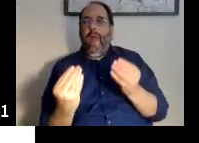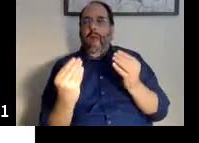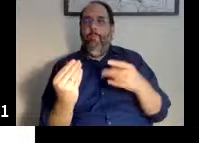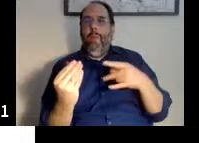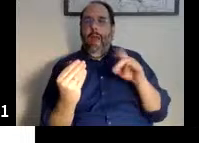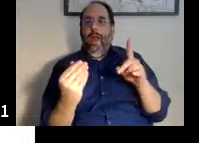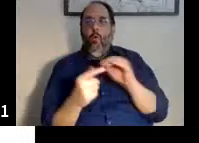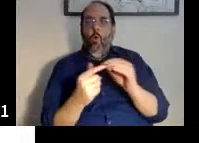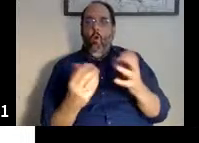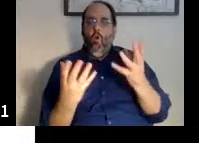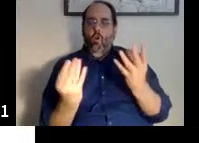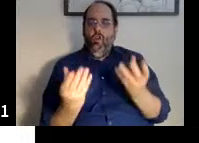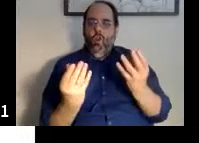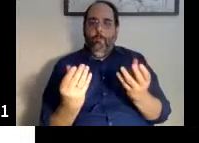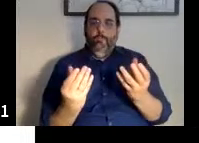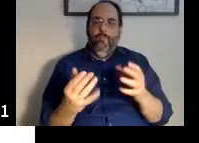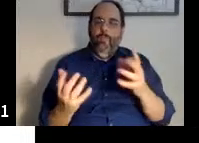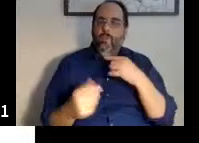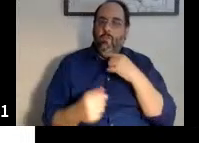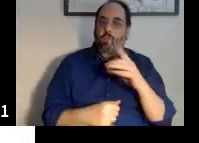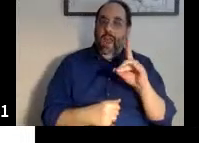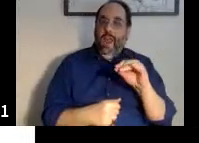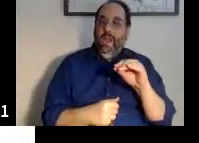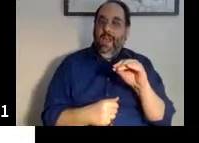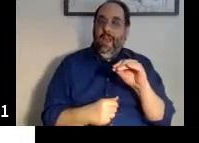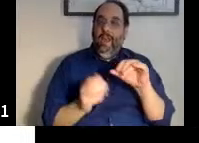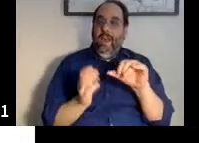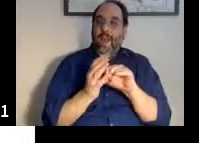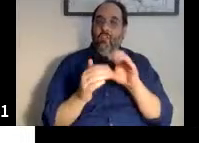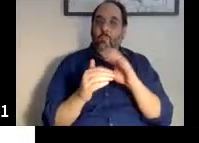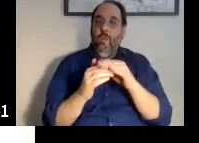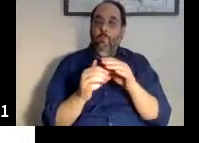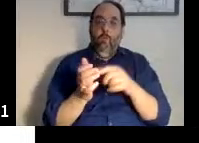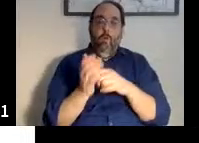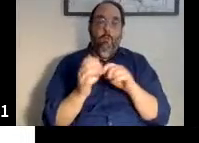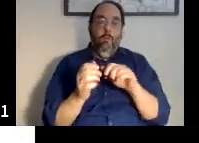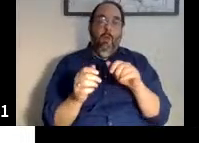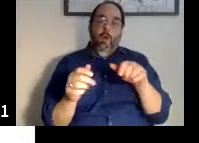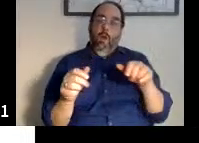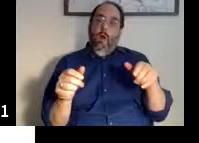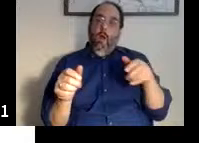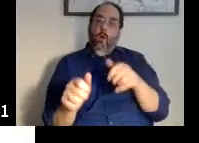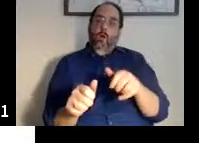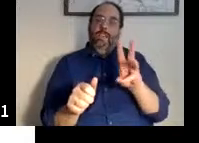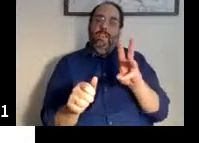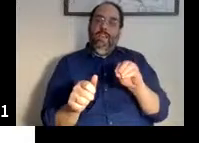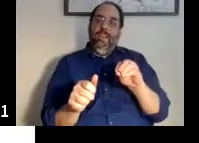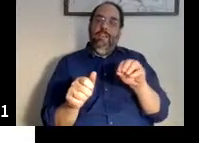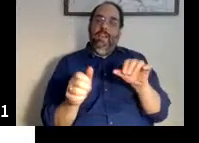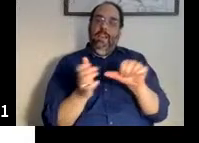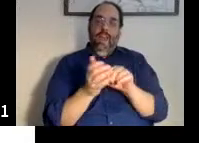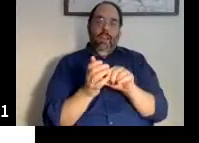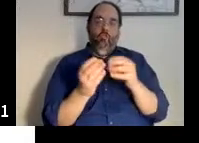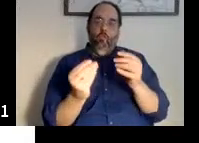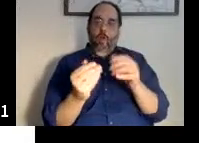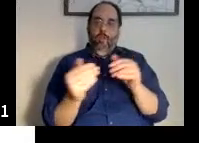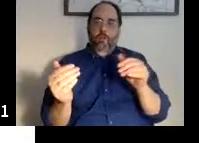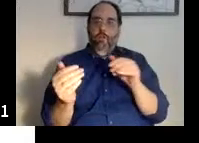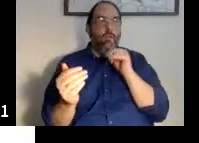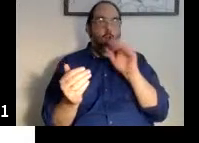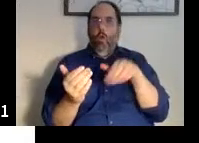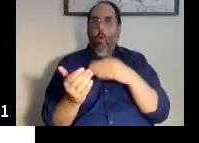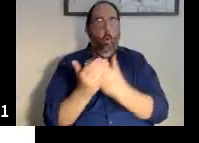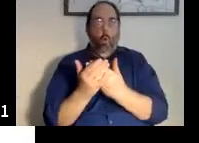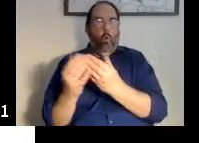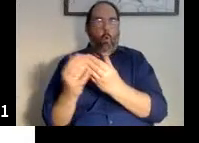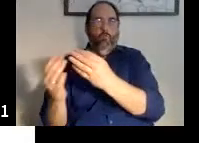I already told you about the 80-inch minimum requirement that applies along that 60-inch ground level accessible route. Not required for the entire play